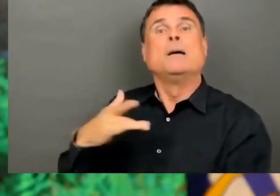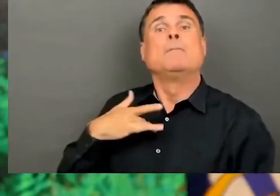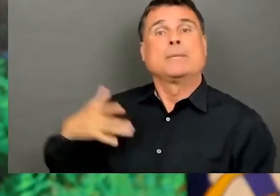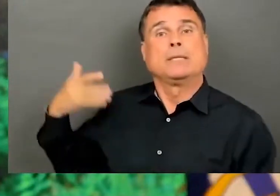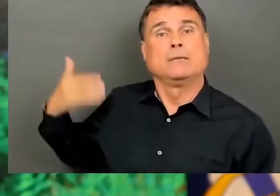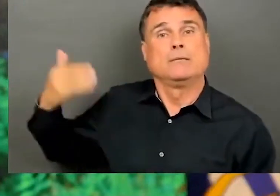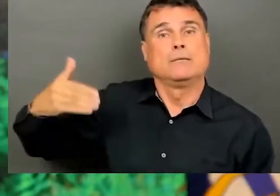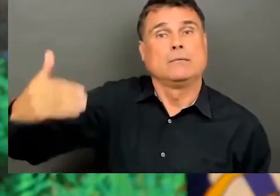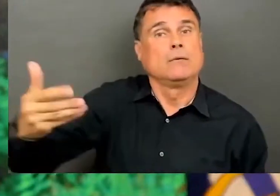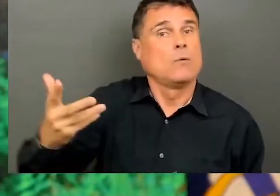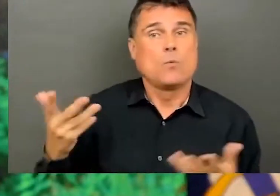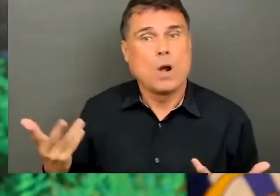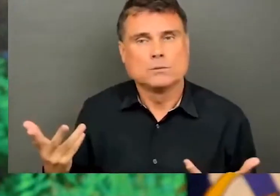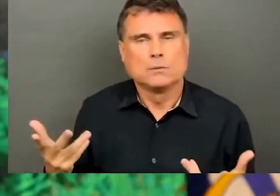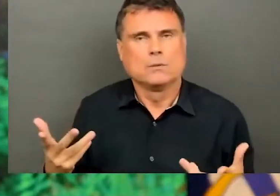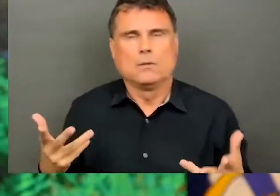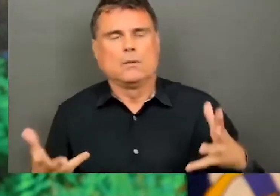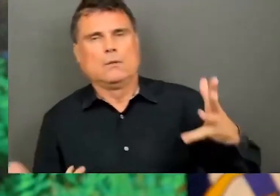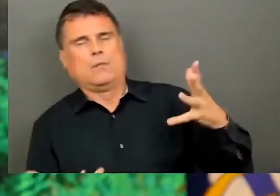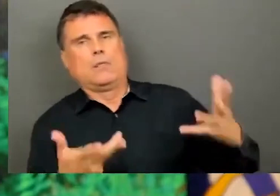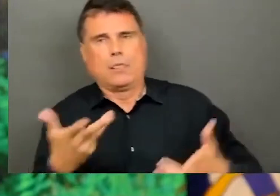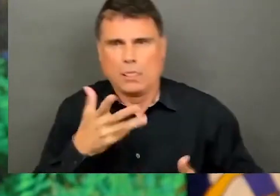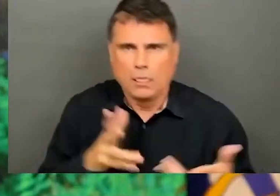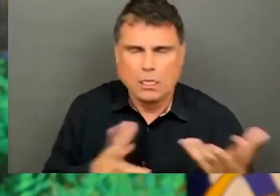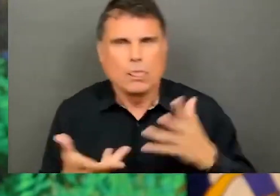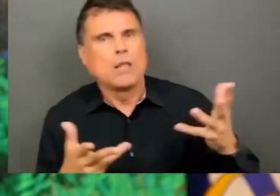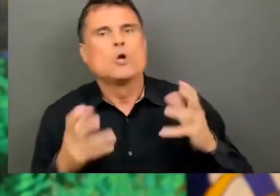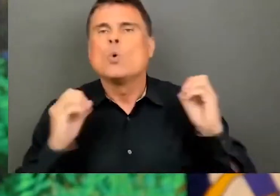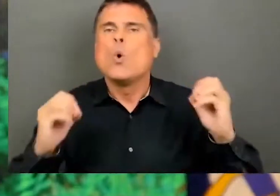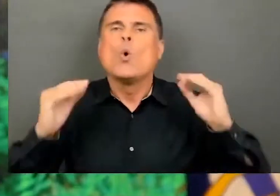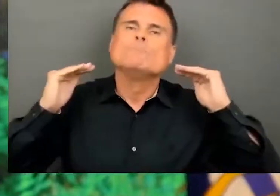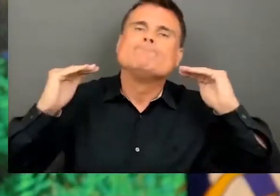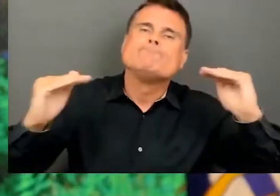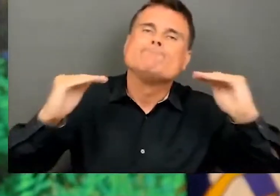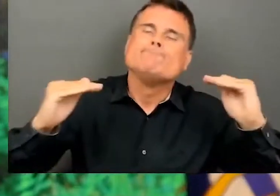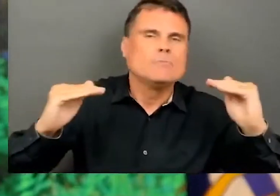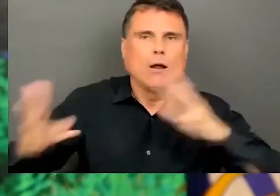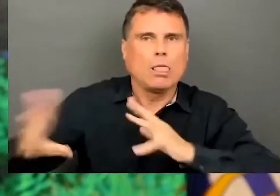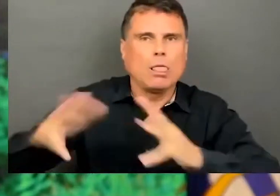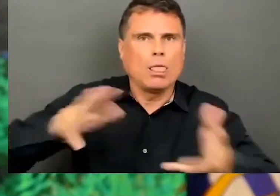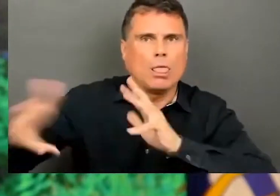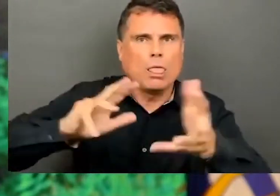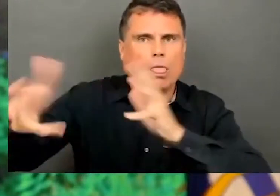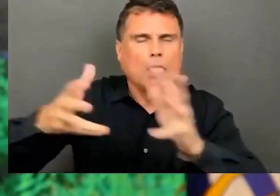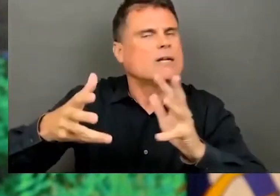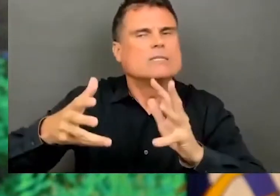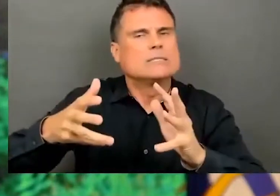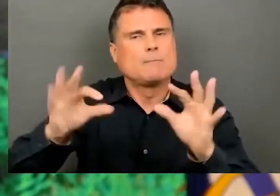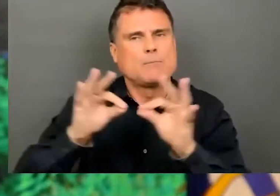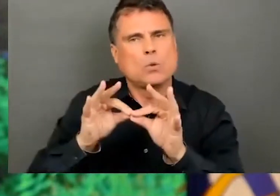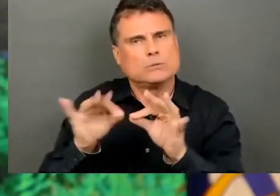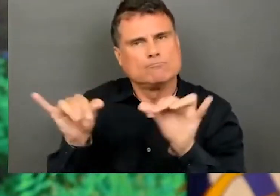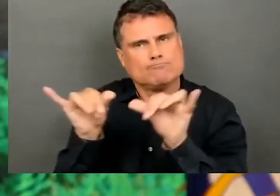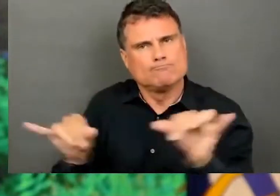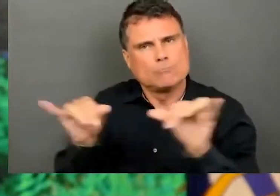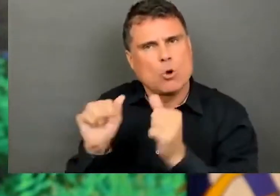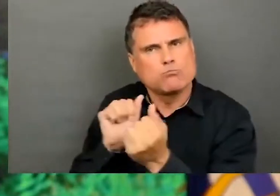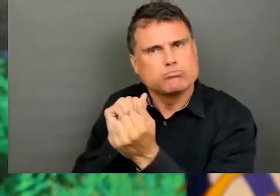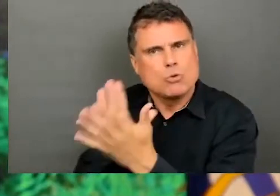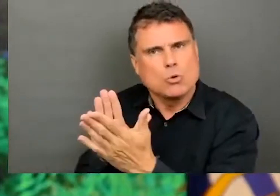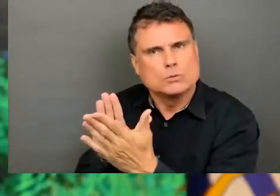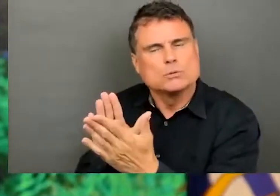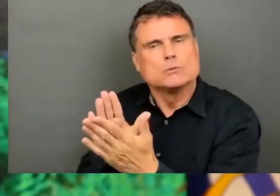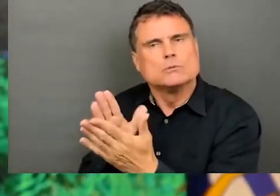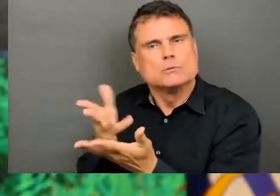with potentially variant outcomes. We are spread thin as First Nations Health